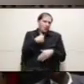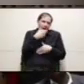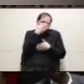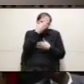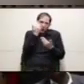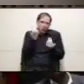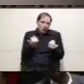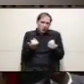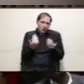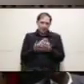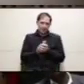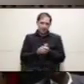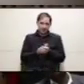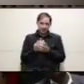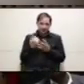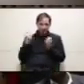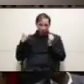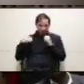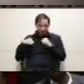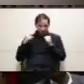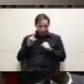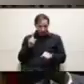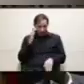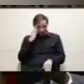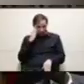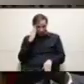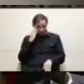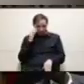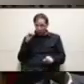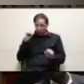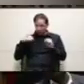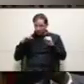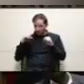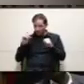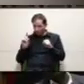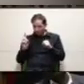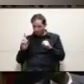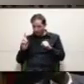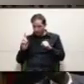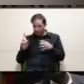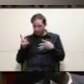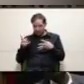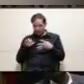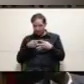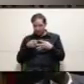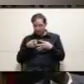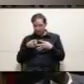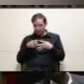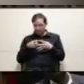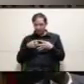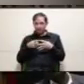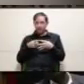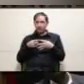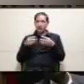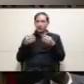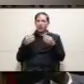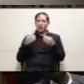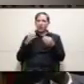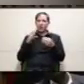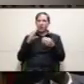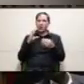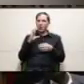because Okay, don't I just wanted to confirm what you know. All you can confirm, he was a corporate service